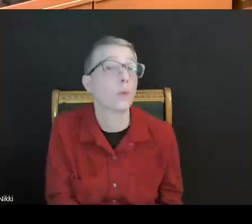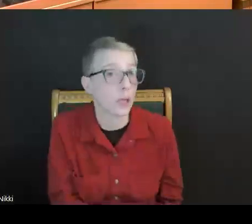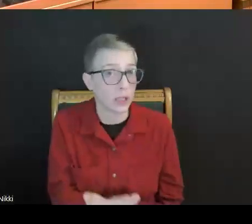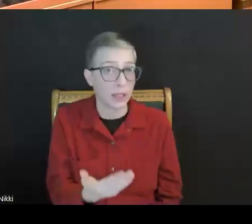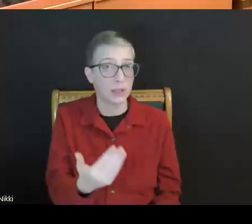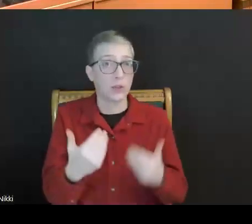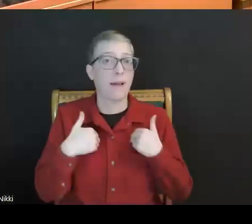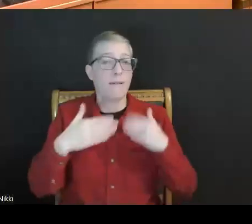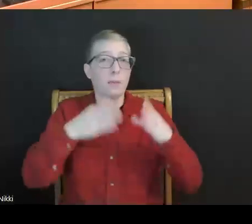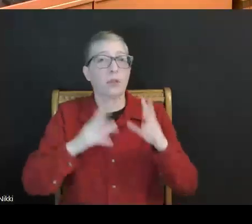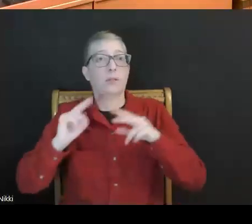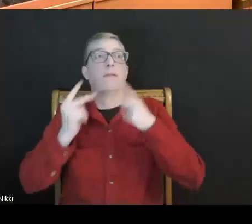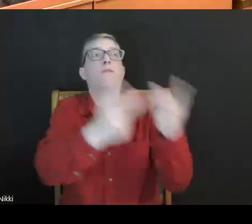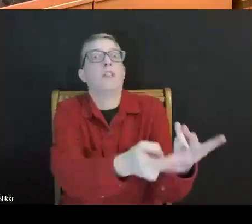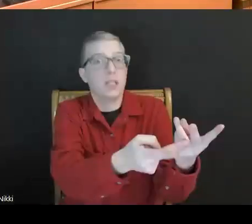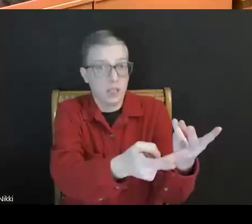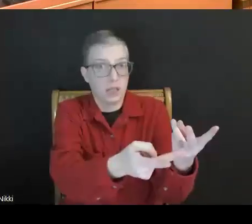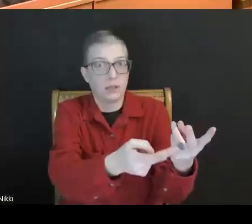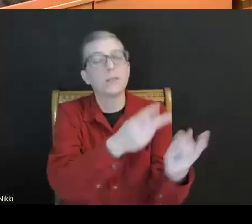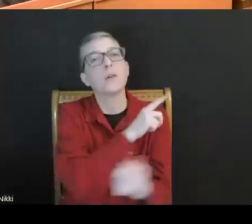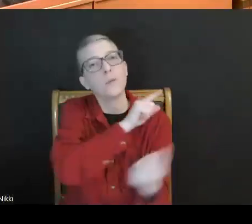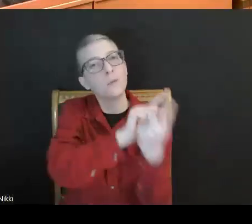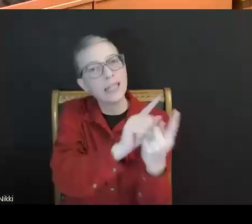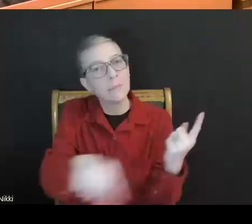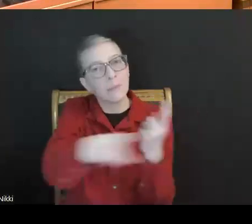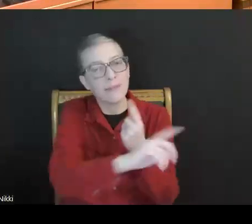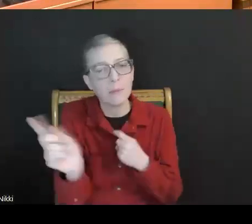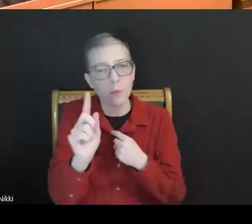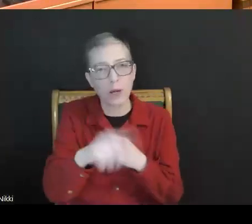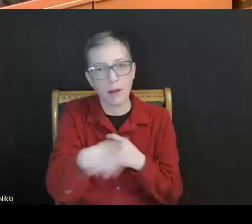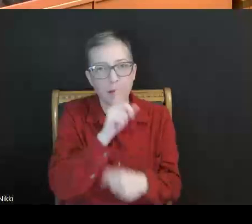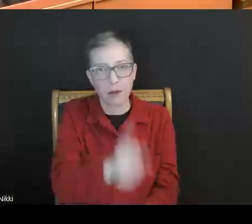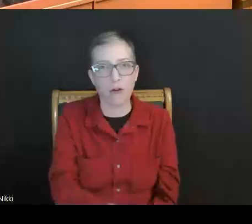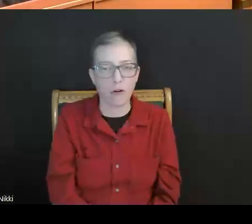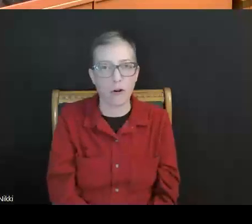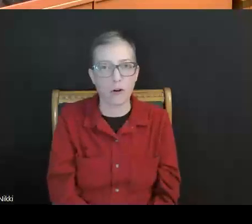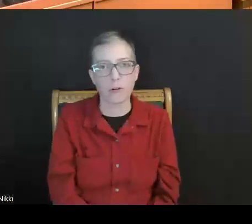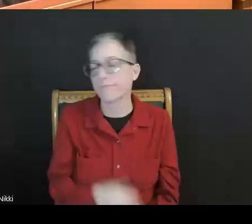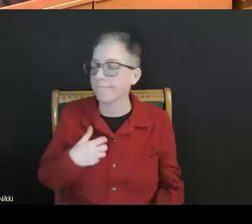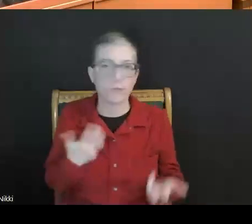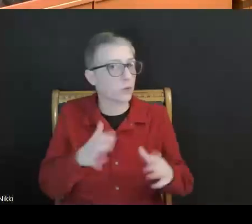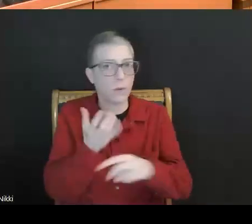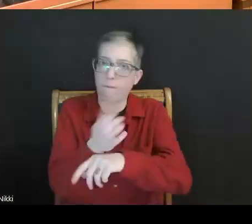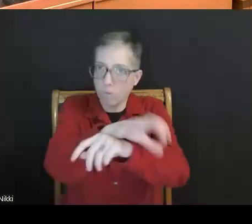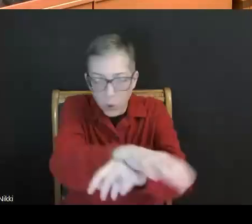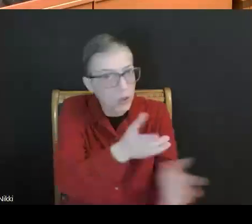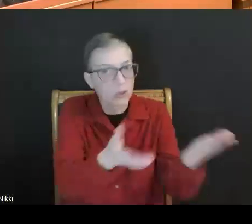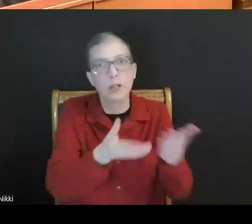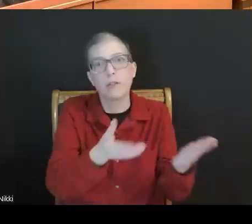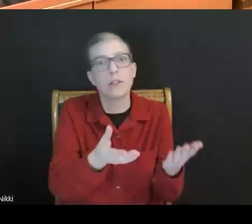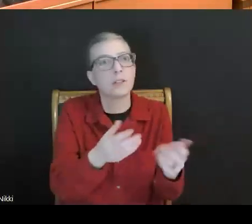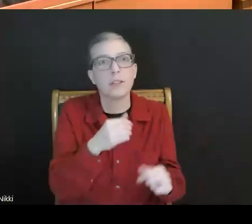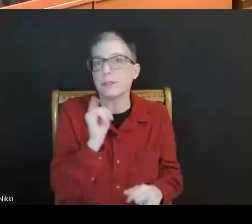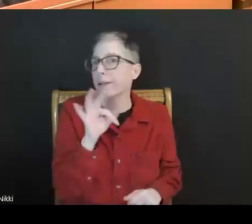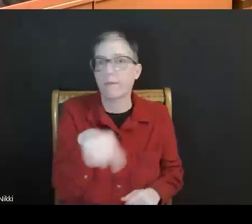meeting them where they're at. Not trying to force services on them that they're not interested in, and really just trying